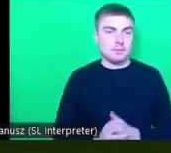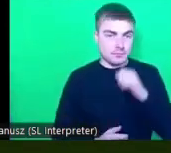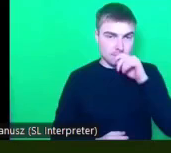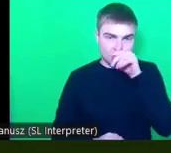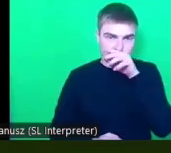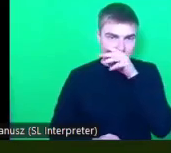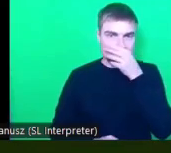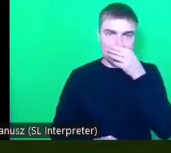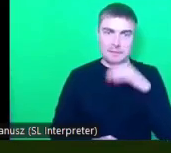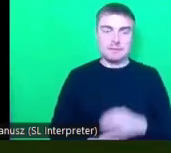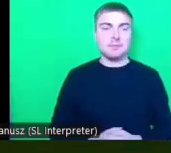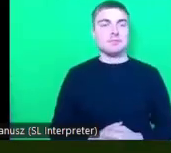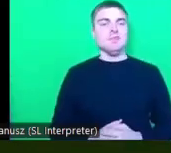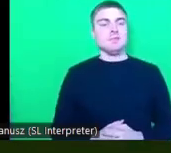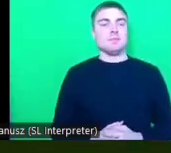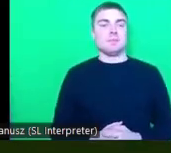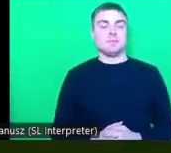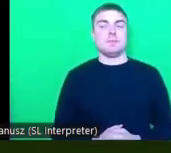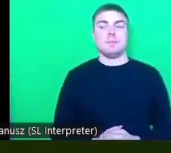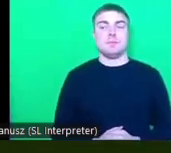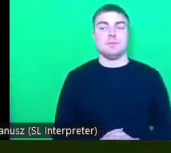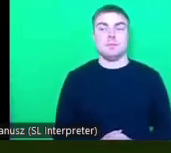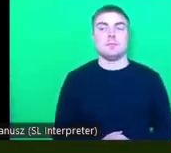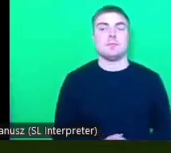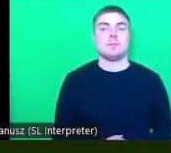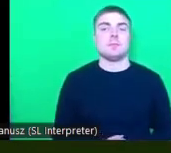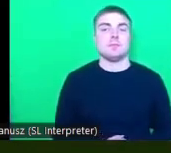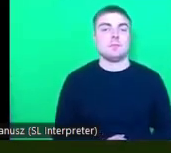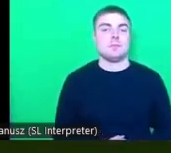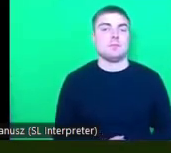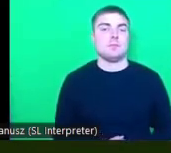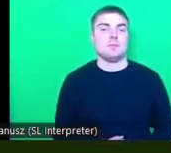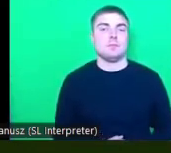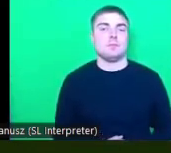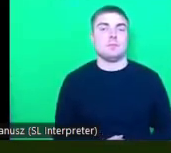You do not. What happened to this pointer?